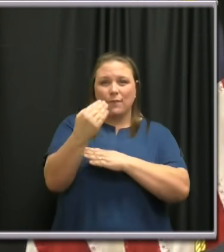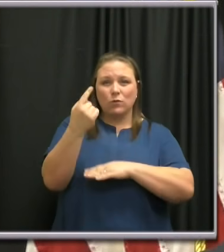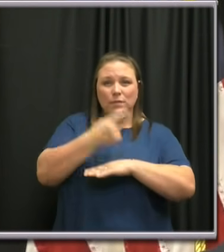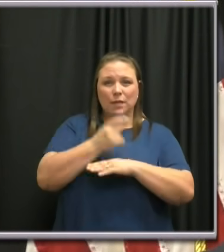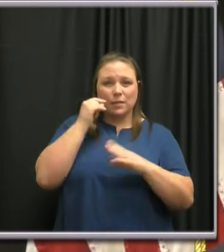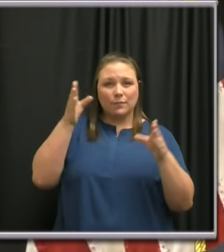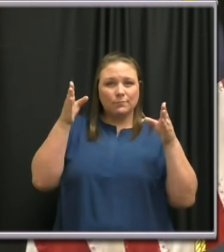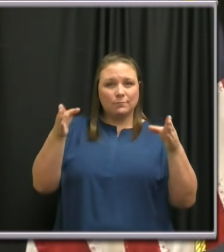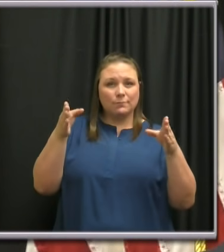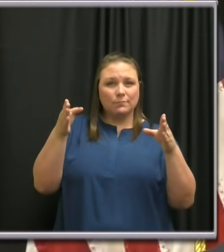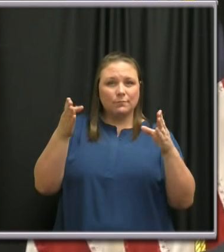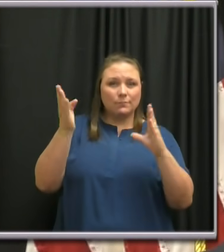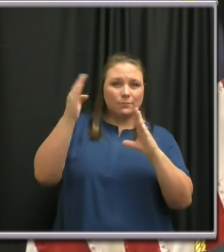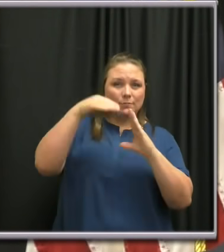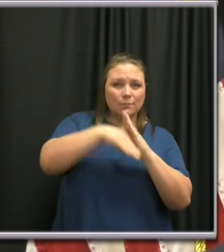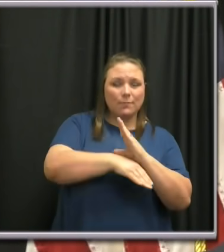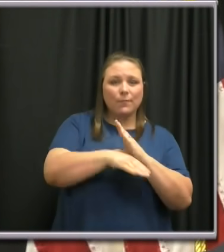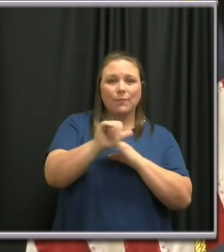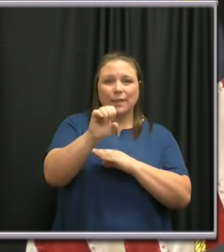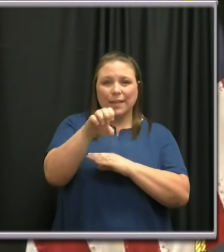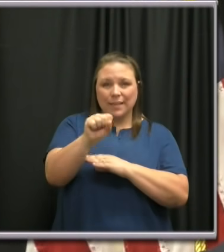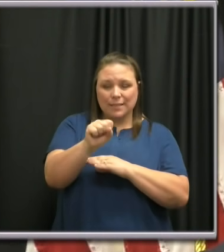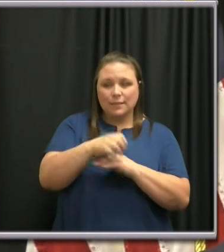cases. Also wondering,